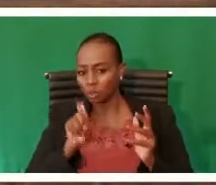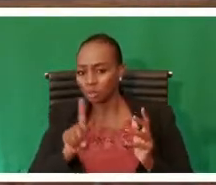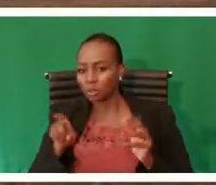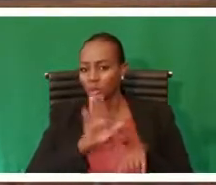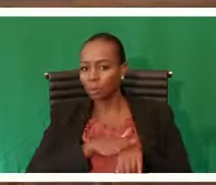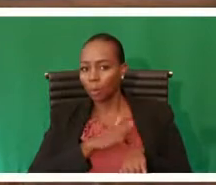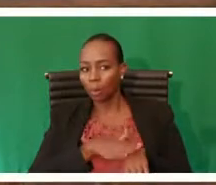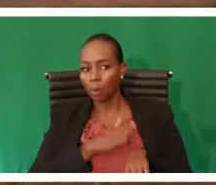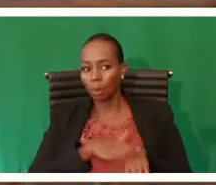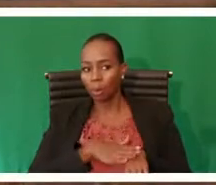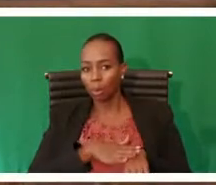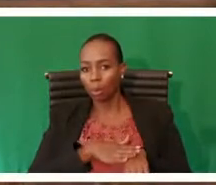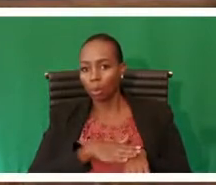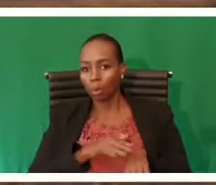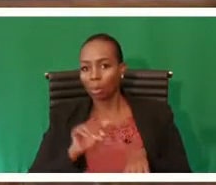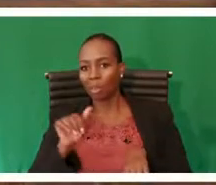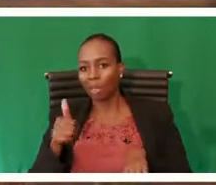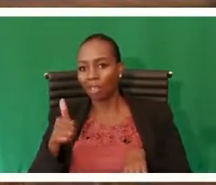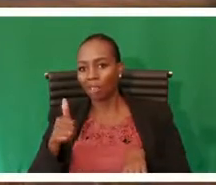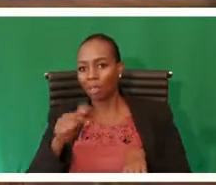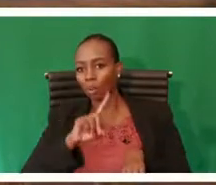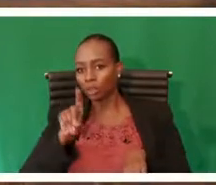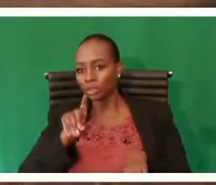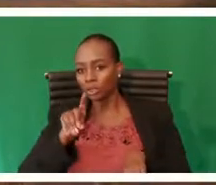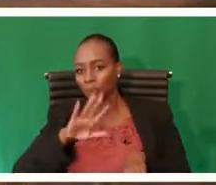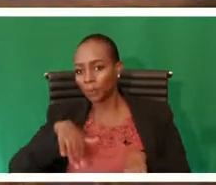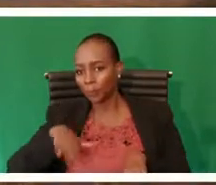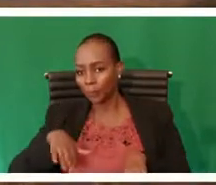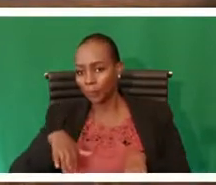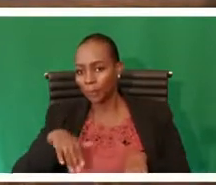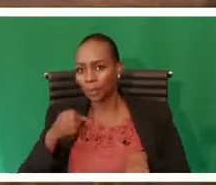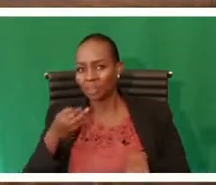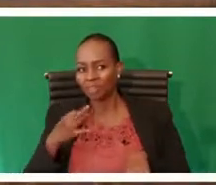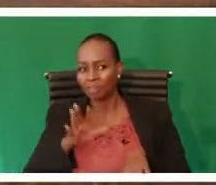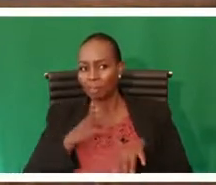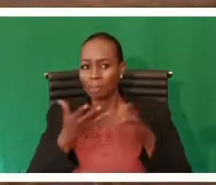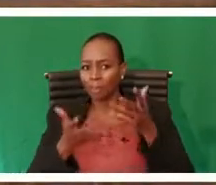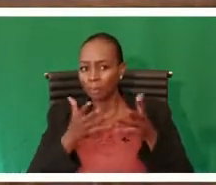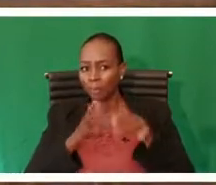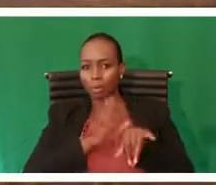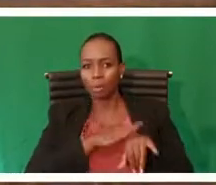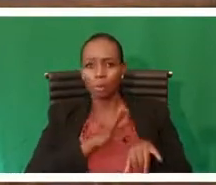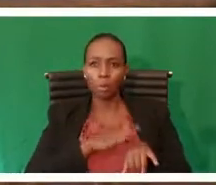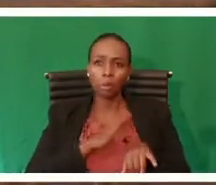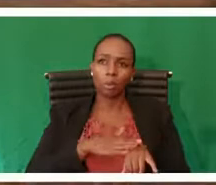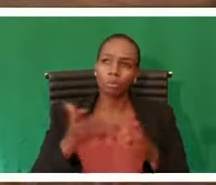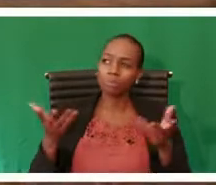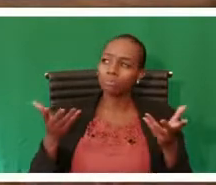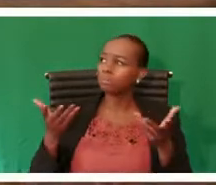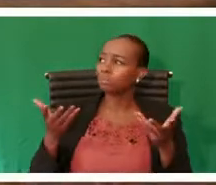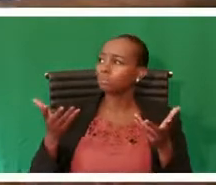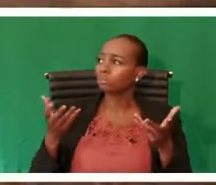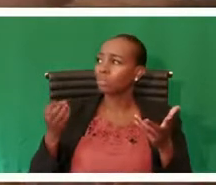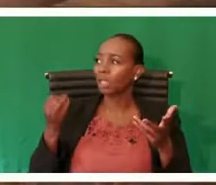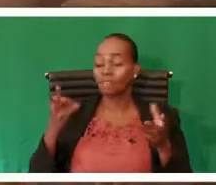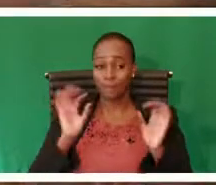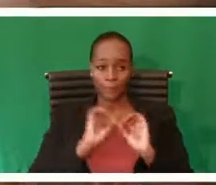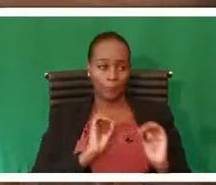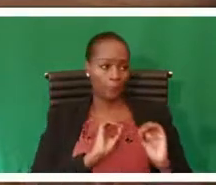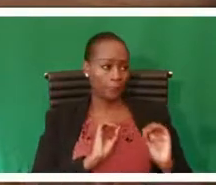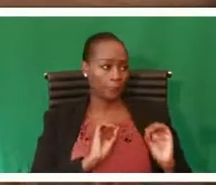have not been able to ask questions. Can I note if there are any further questions? If not,